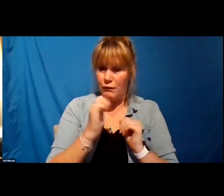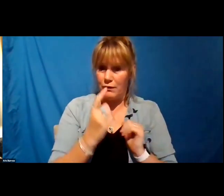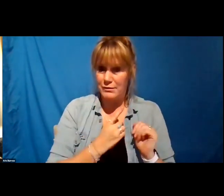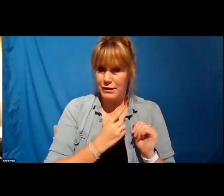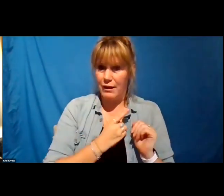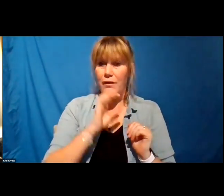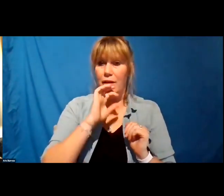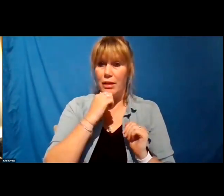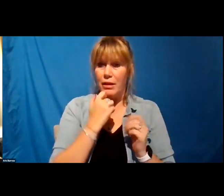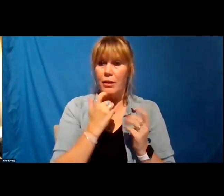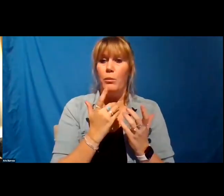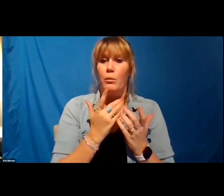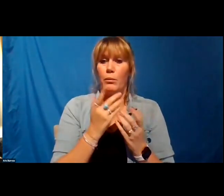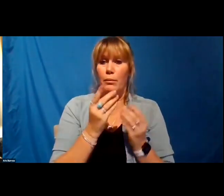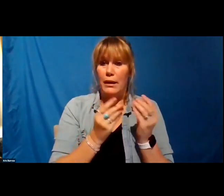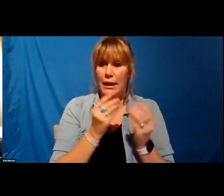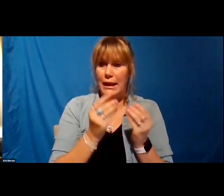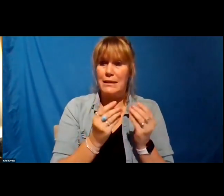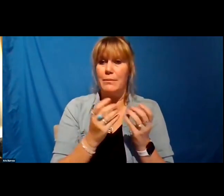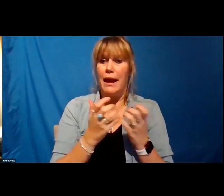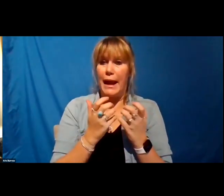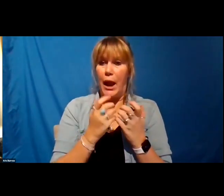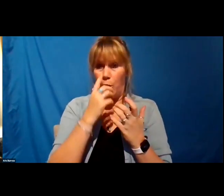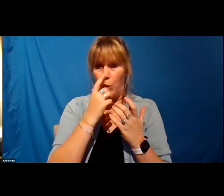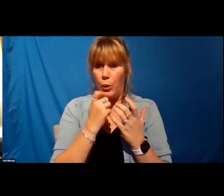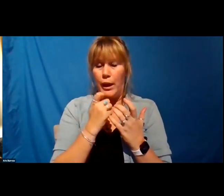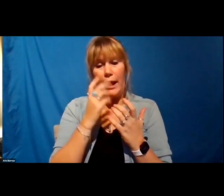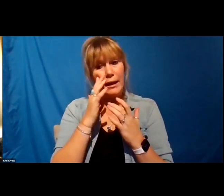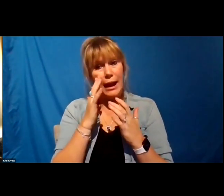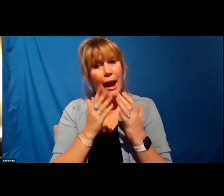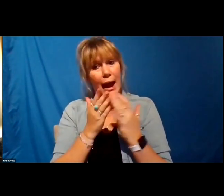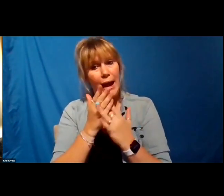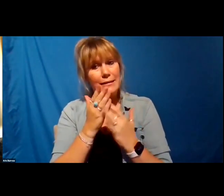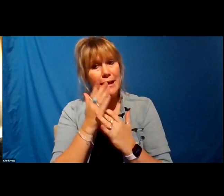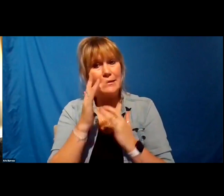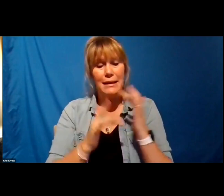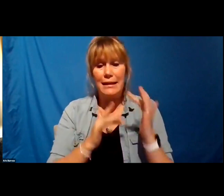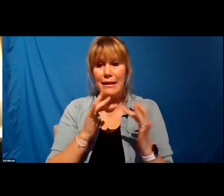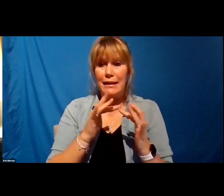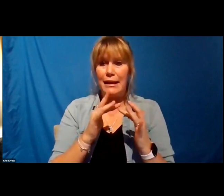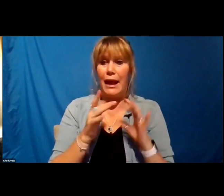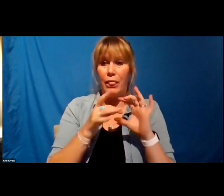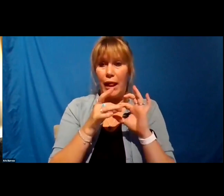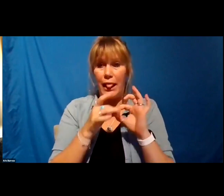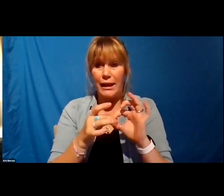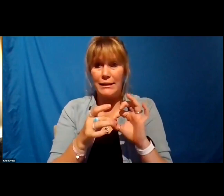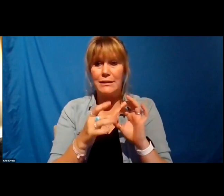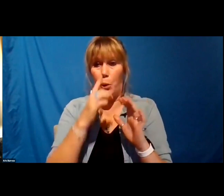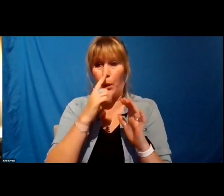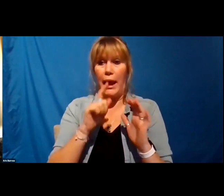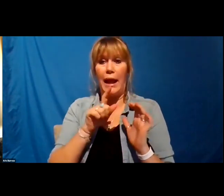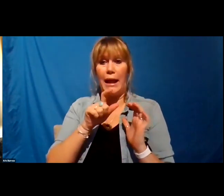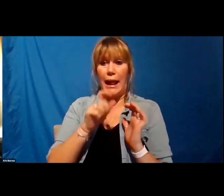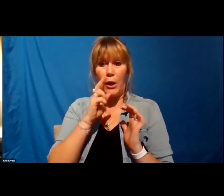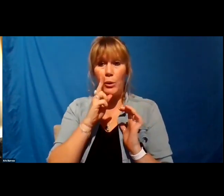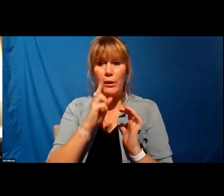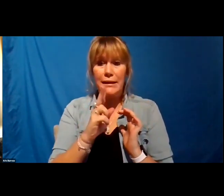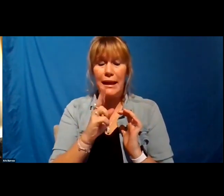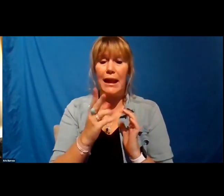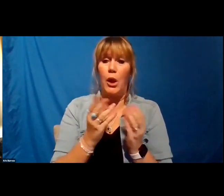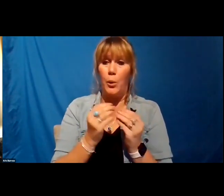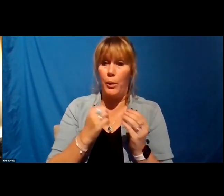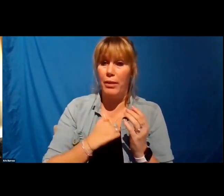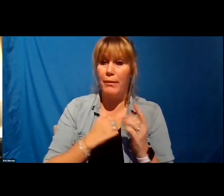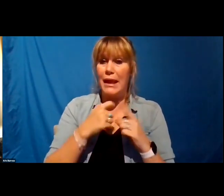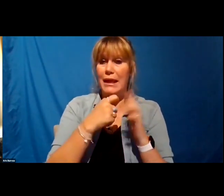on our website. So with me at the moment on the screen is Chris Burrow,